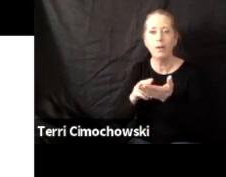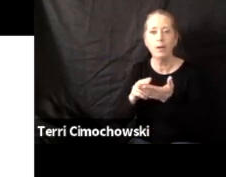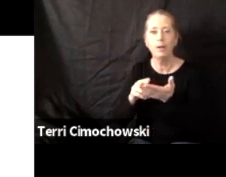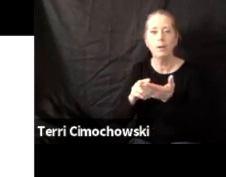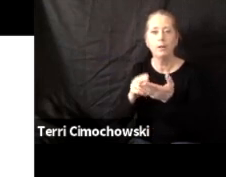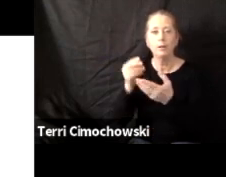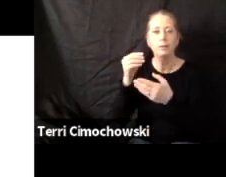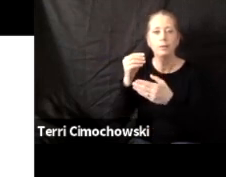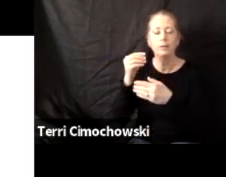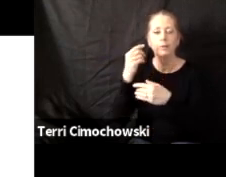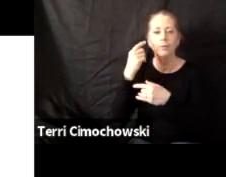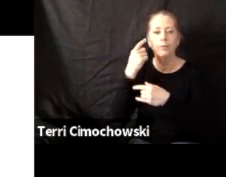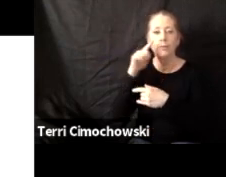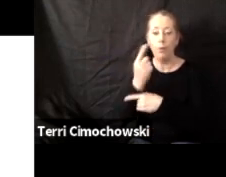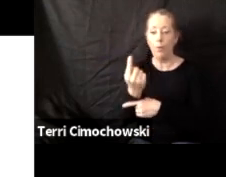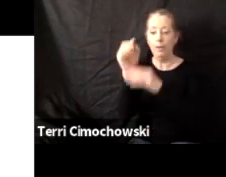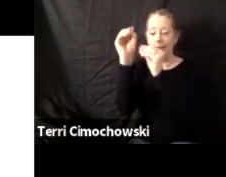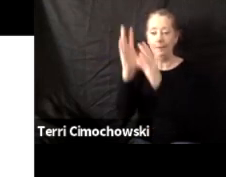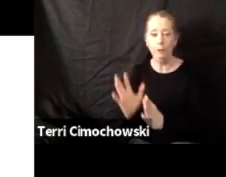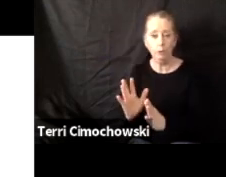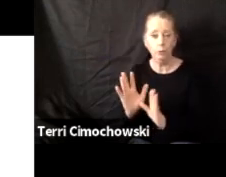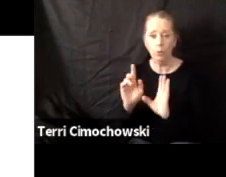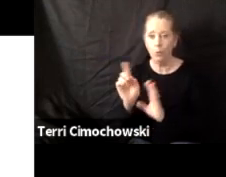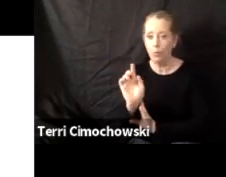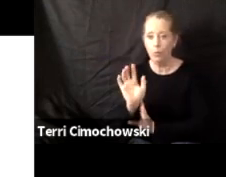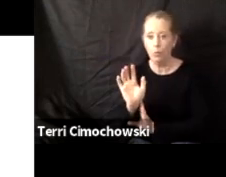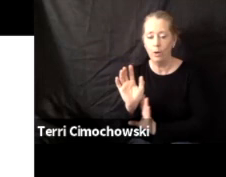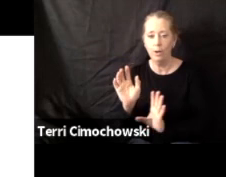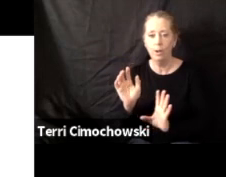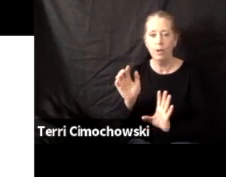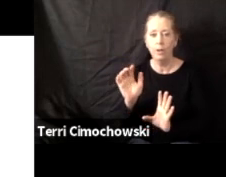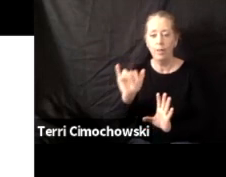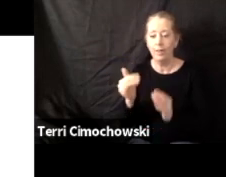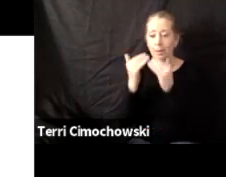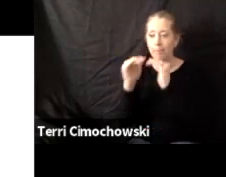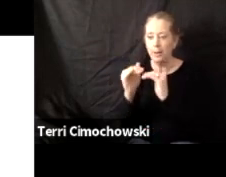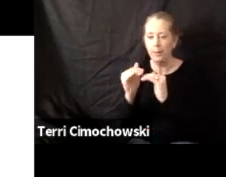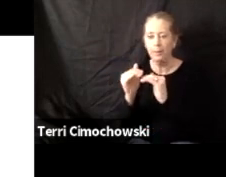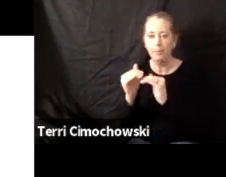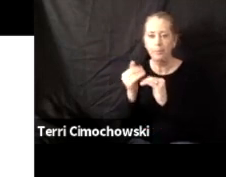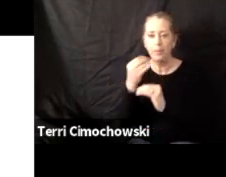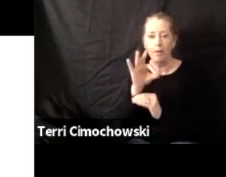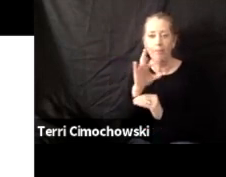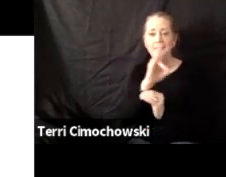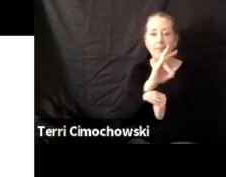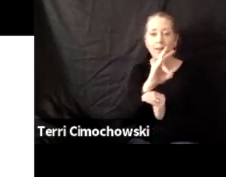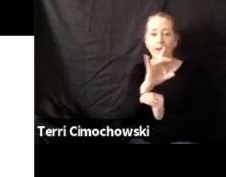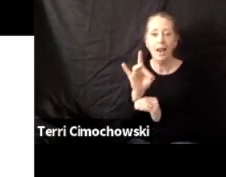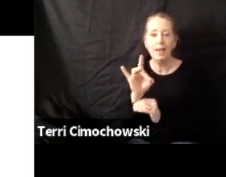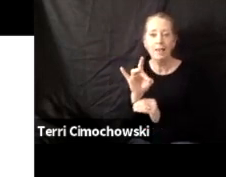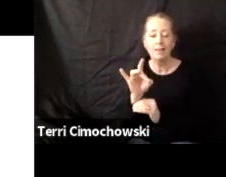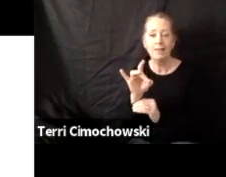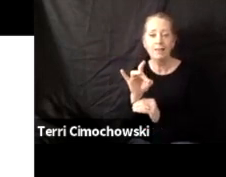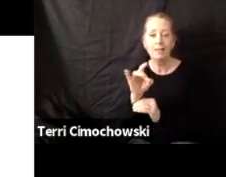be instructed by primarily one teacher. That is a minimum of 7, 8